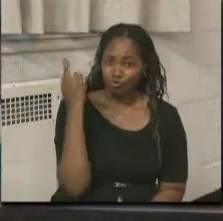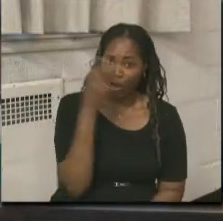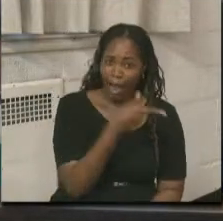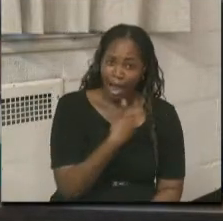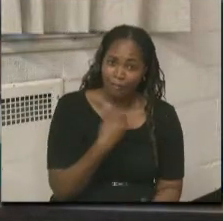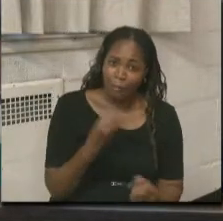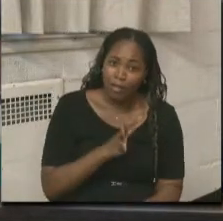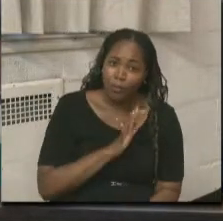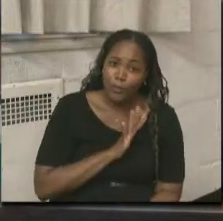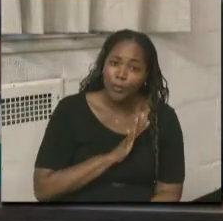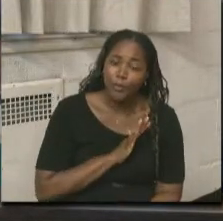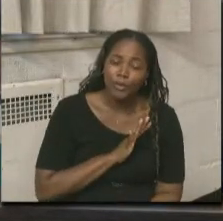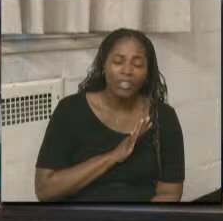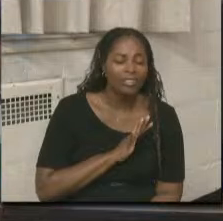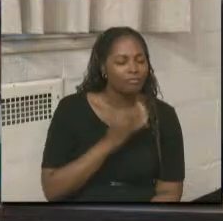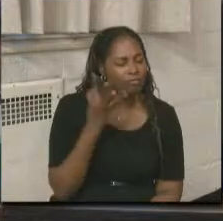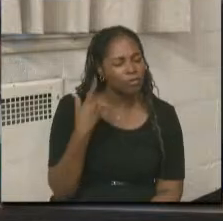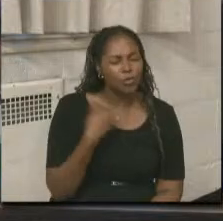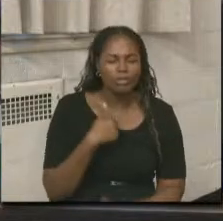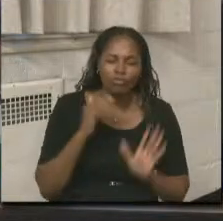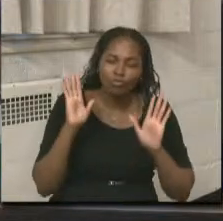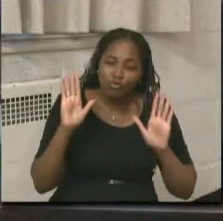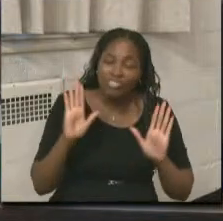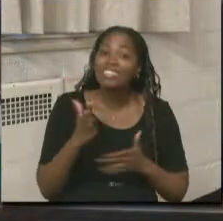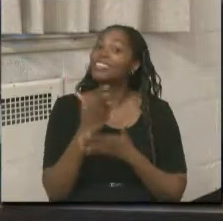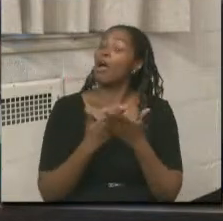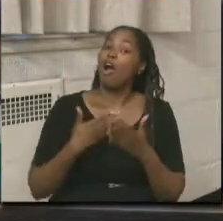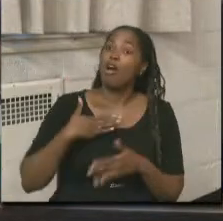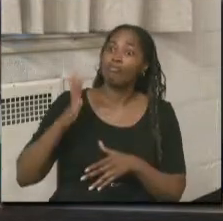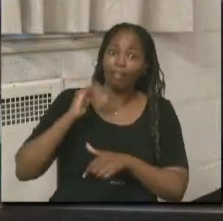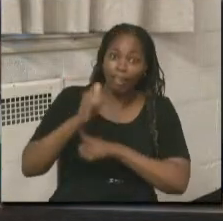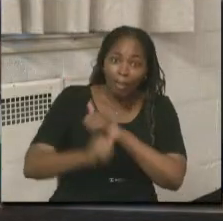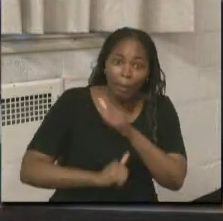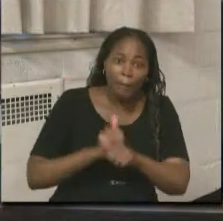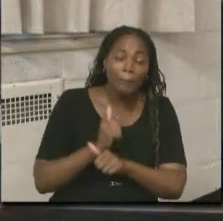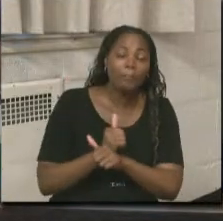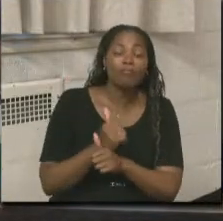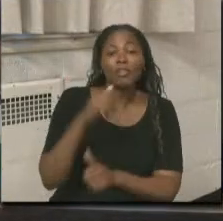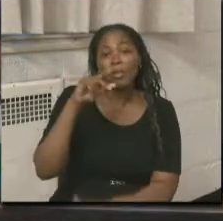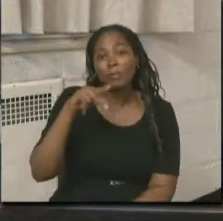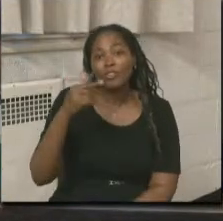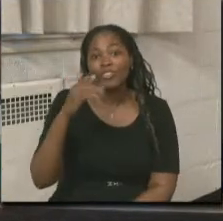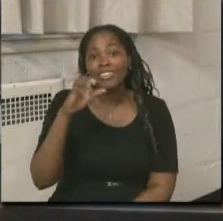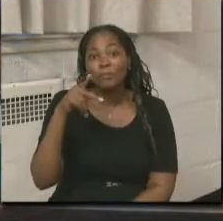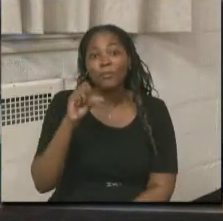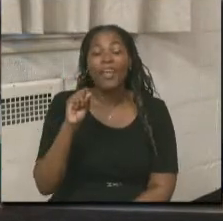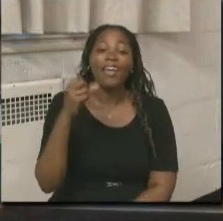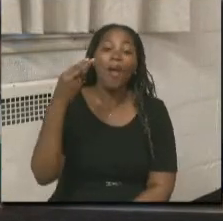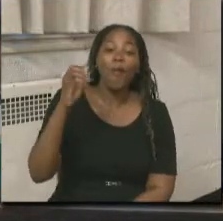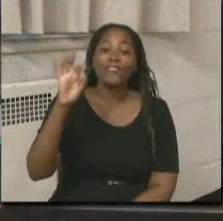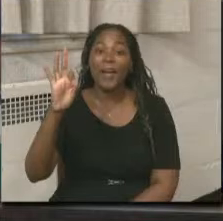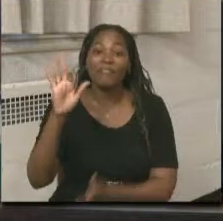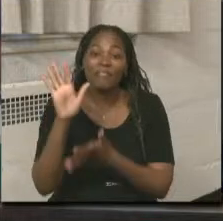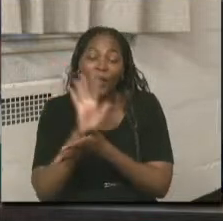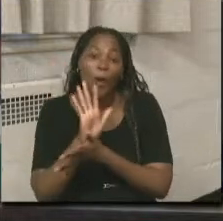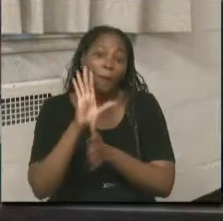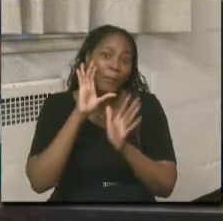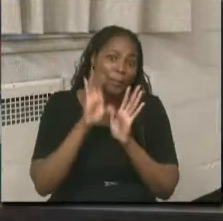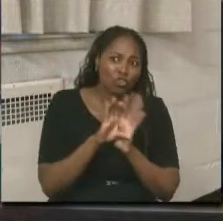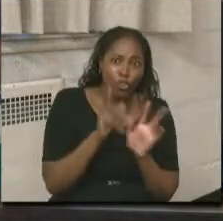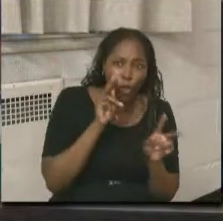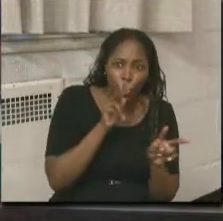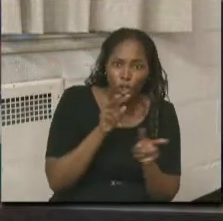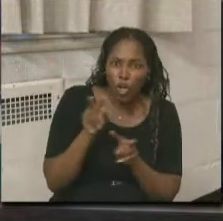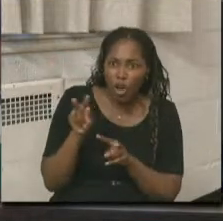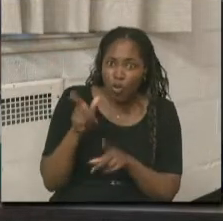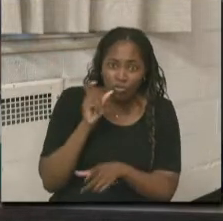students. And we are great. I mean, some of our alumni and all of our PGCPS Hall of Fame videos and pictures, they are great people. They go on to